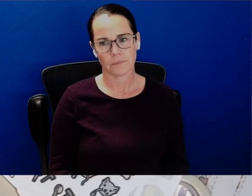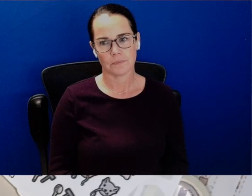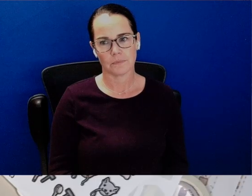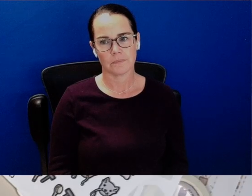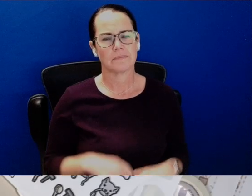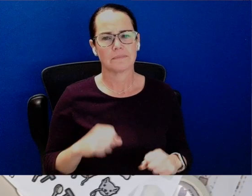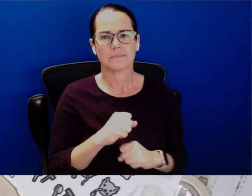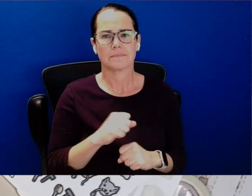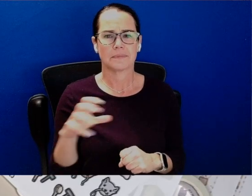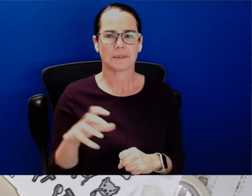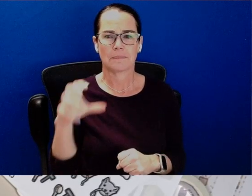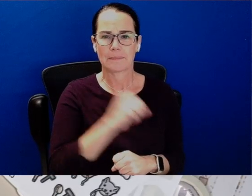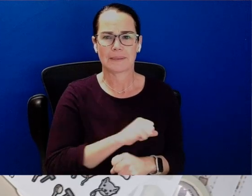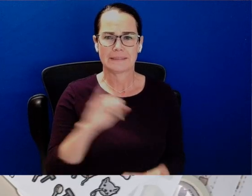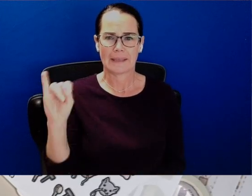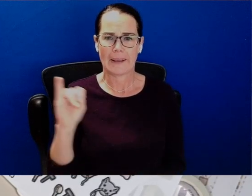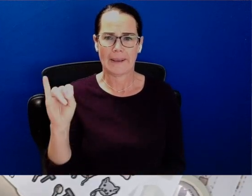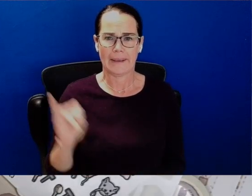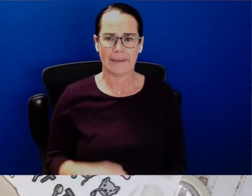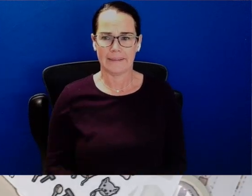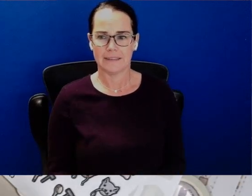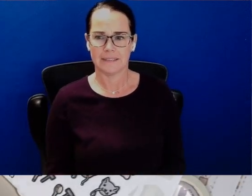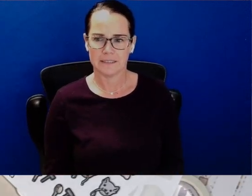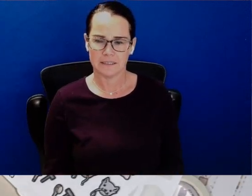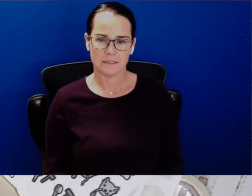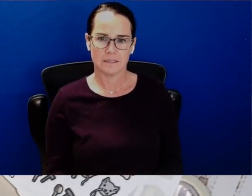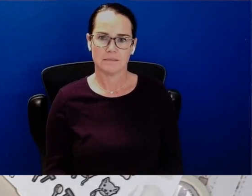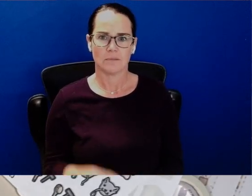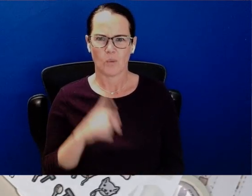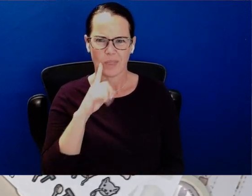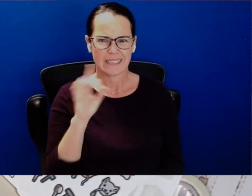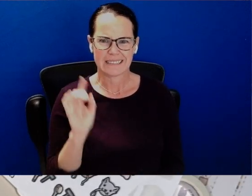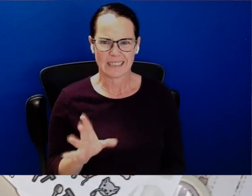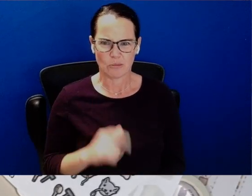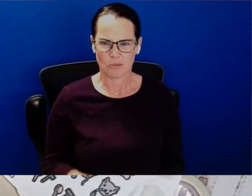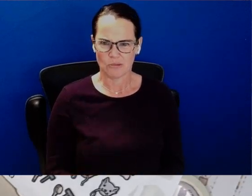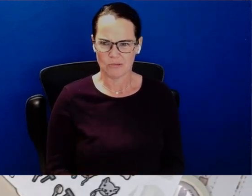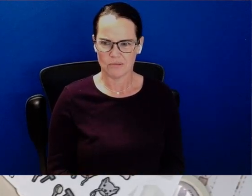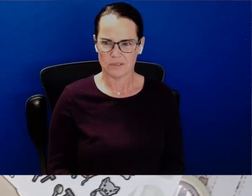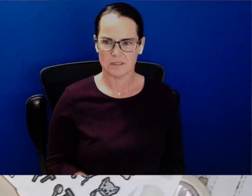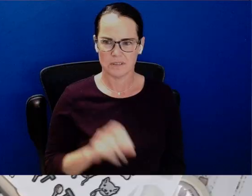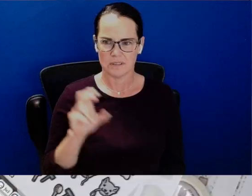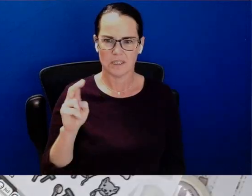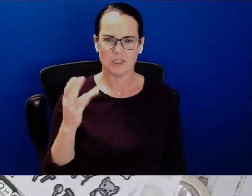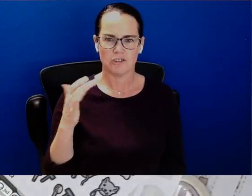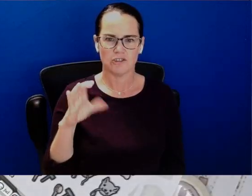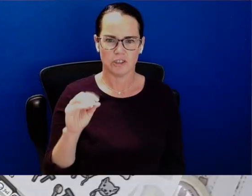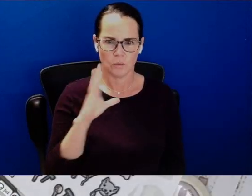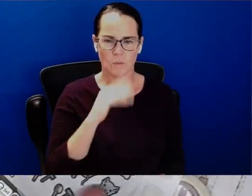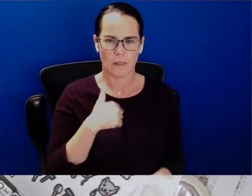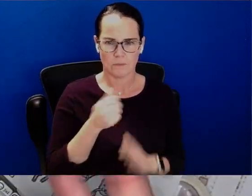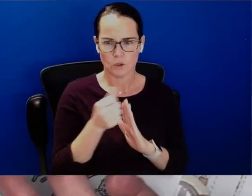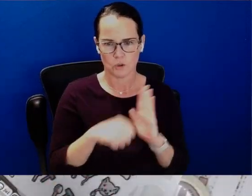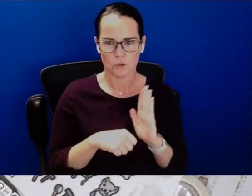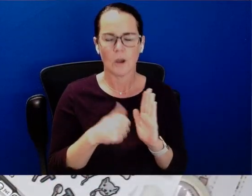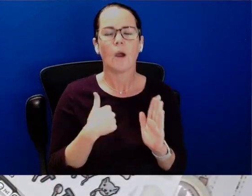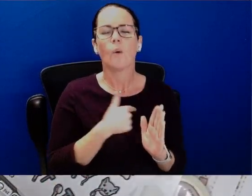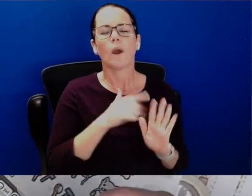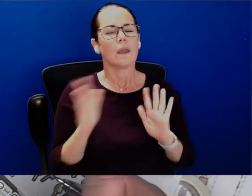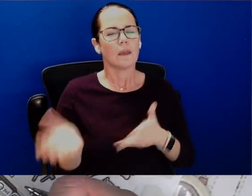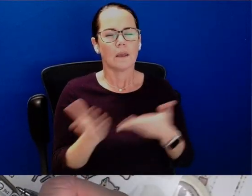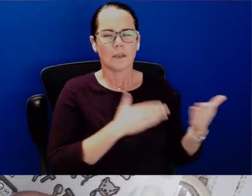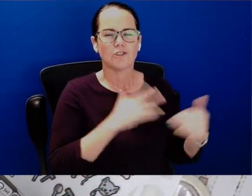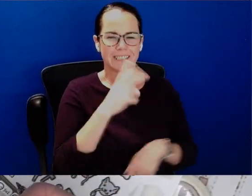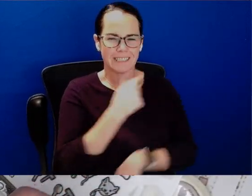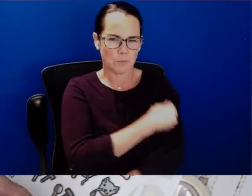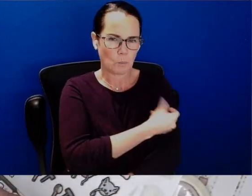Ah, missed the eye. That's terrible. Chica's having that surgery. We took him in. She did a